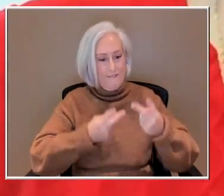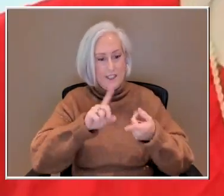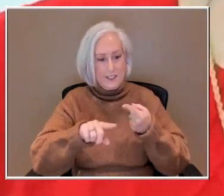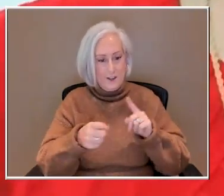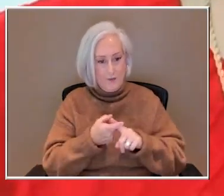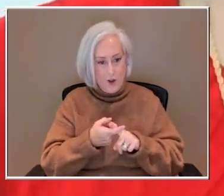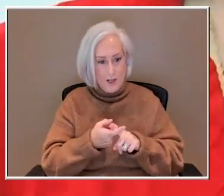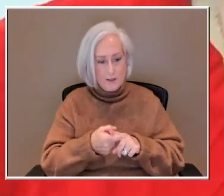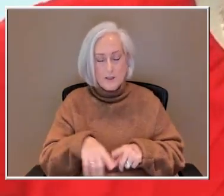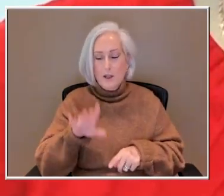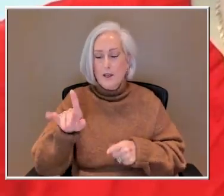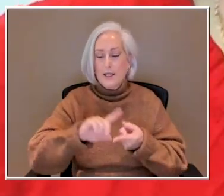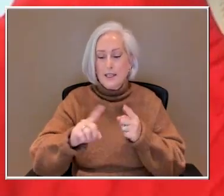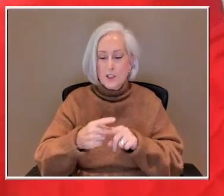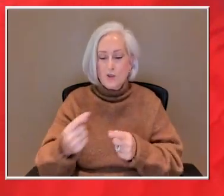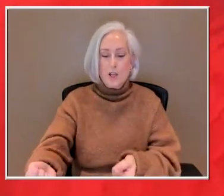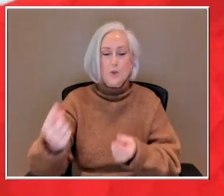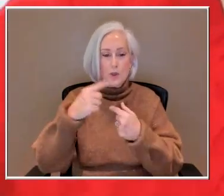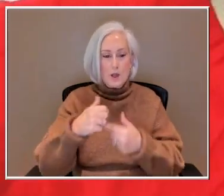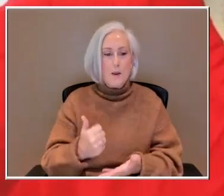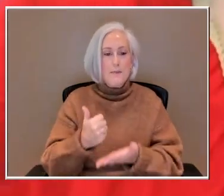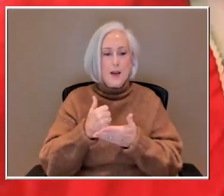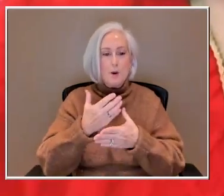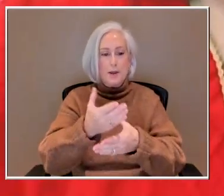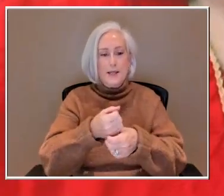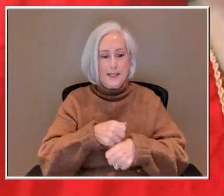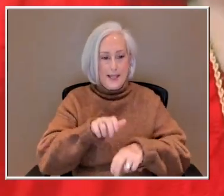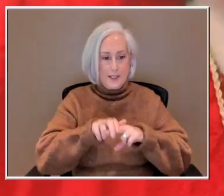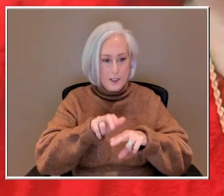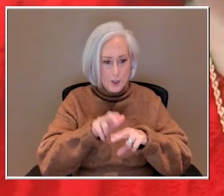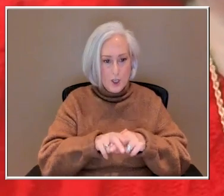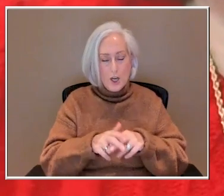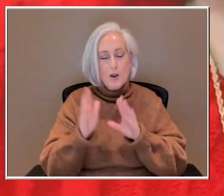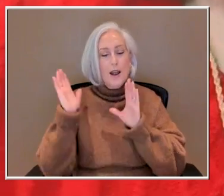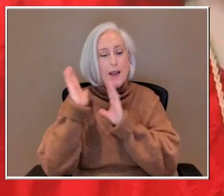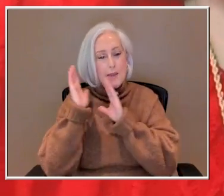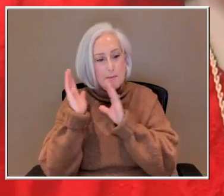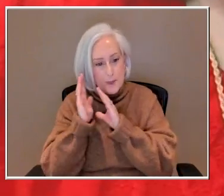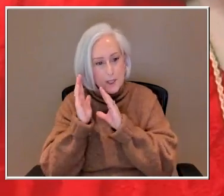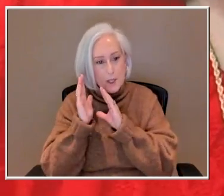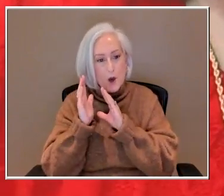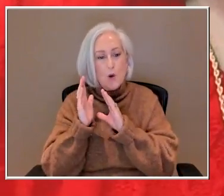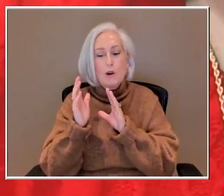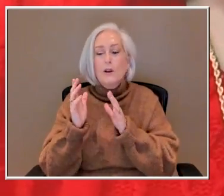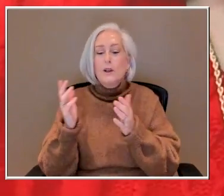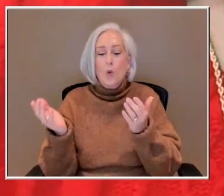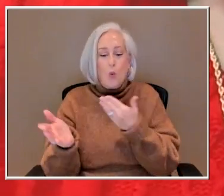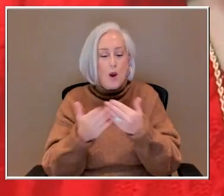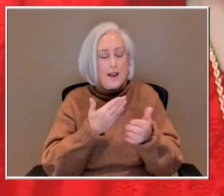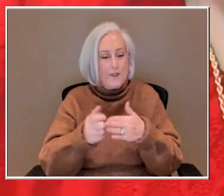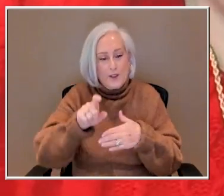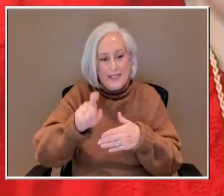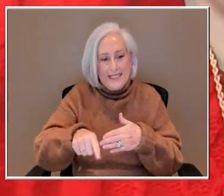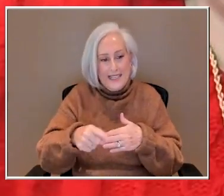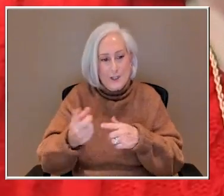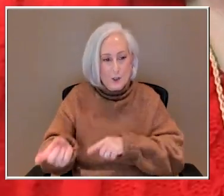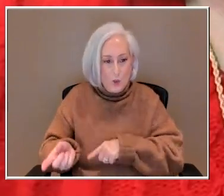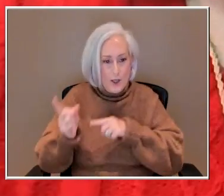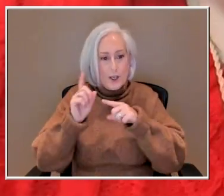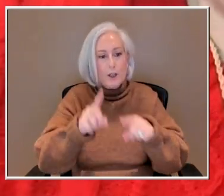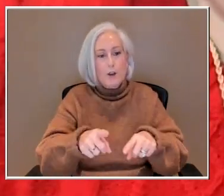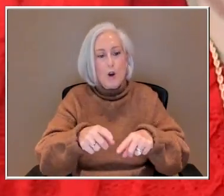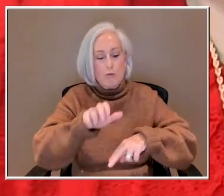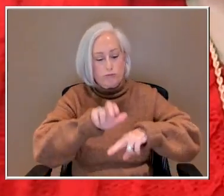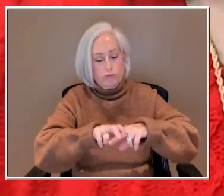get the chair and the pillow and everything that went with John at that point in time, so he could sit and have fun with his friends. It's just taking it day by